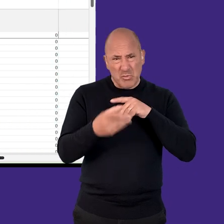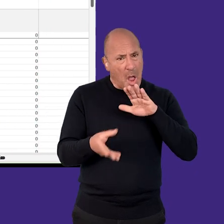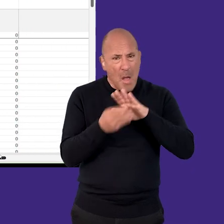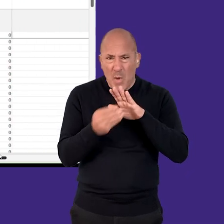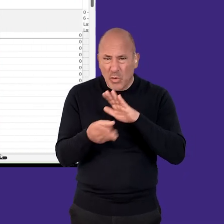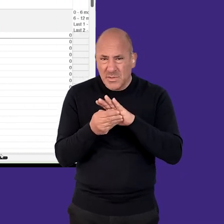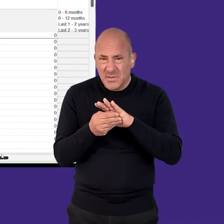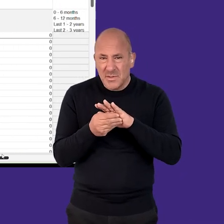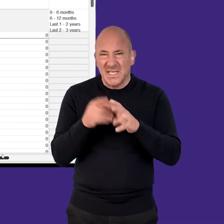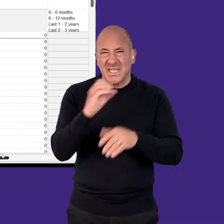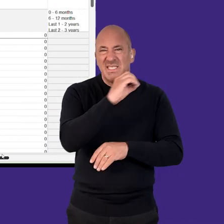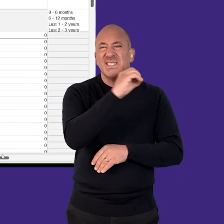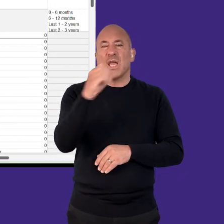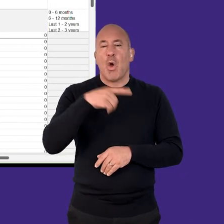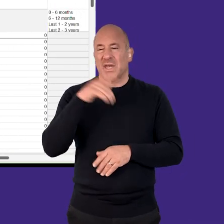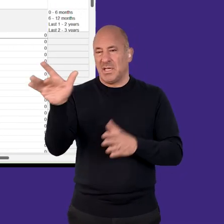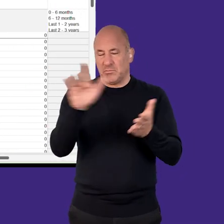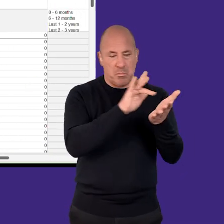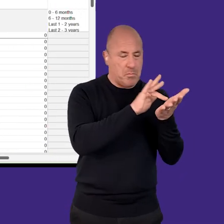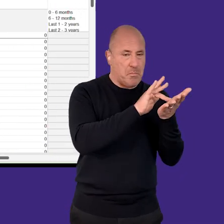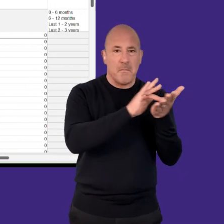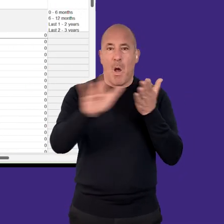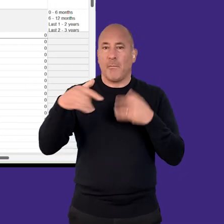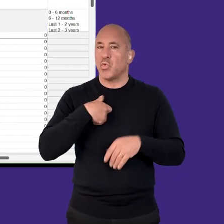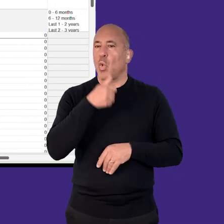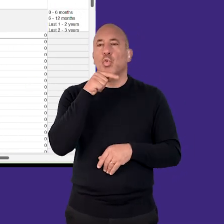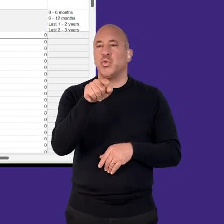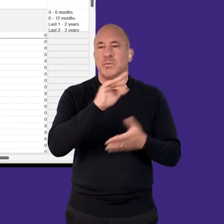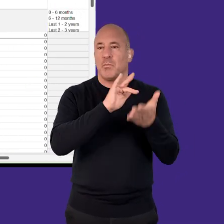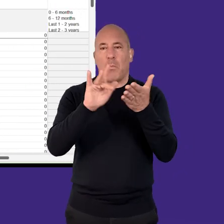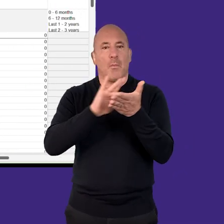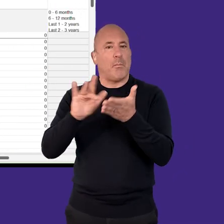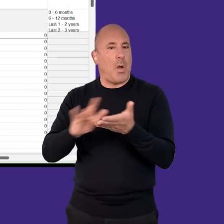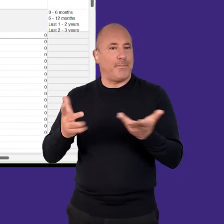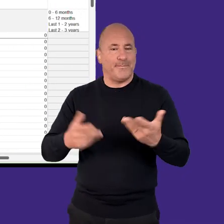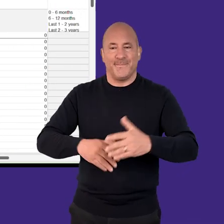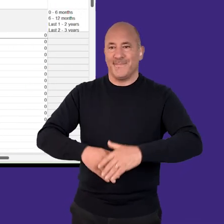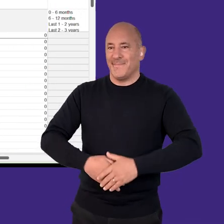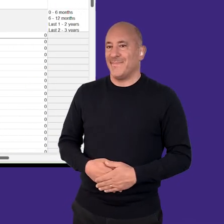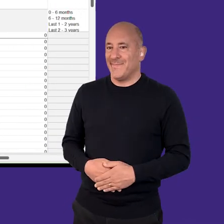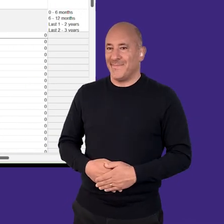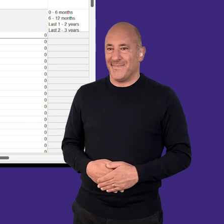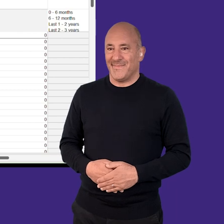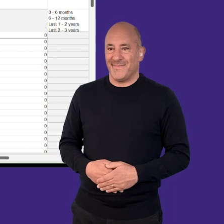many responses, you need to delete the zeros that you are not using.